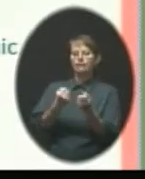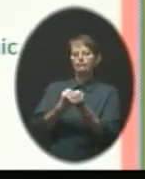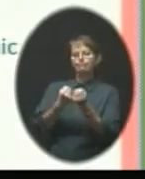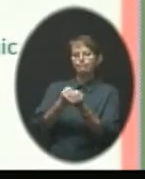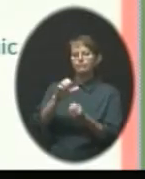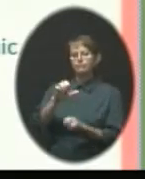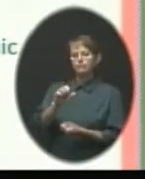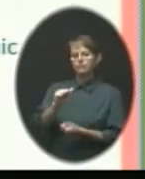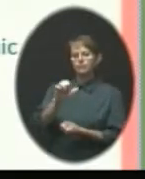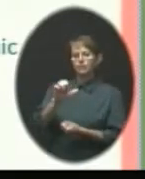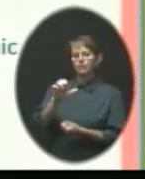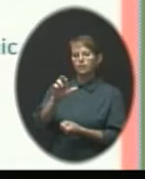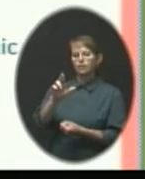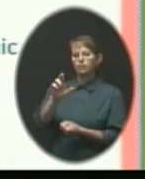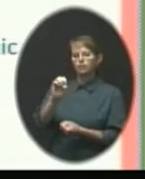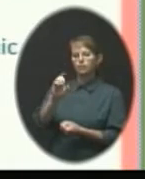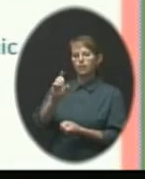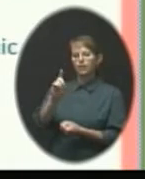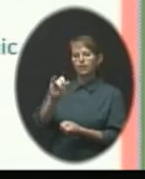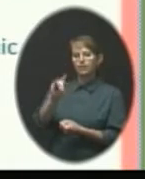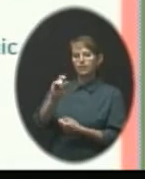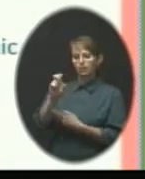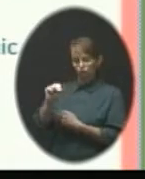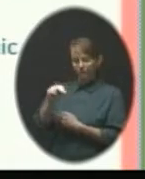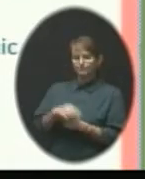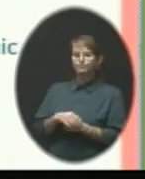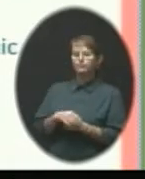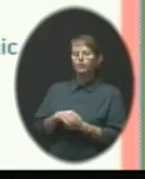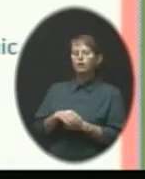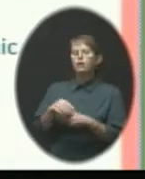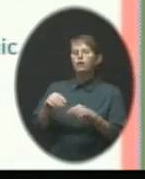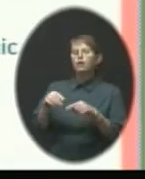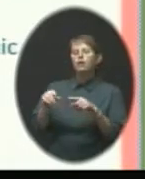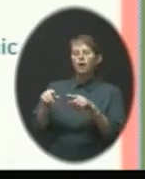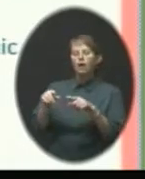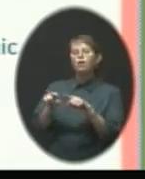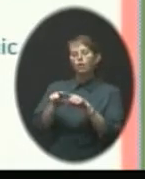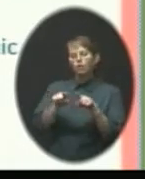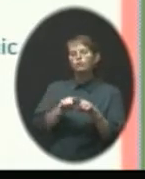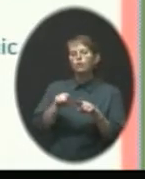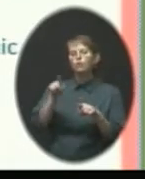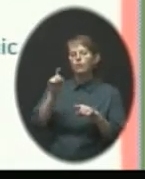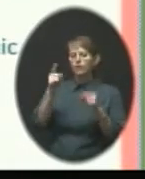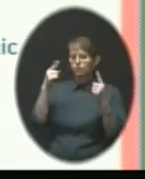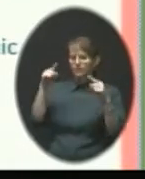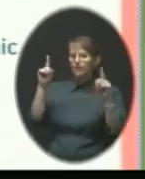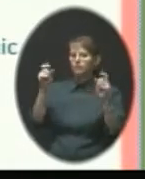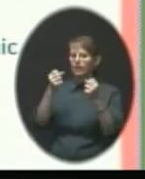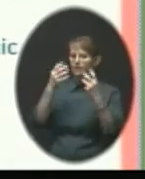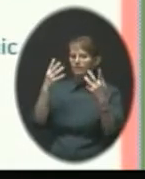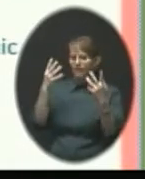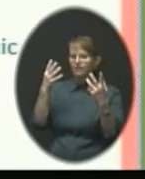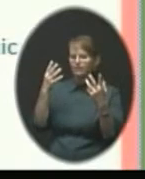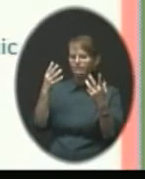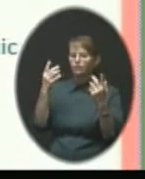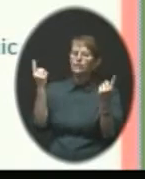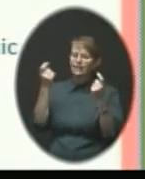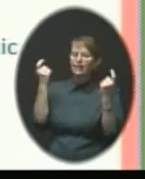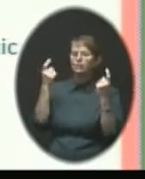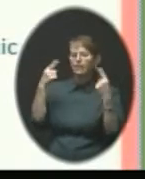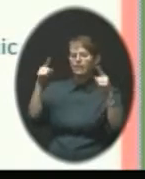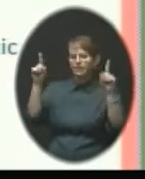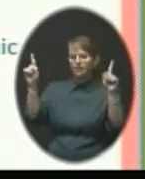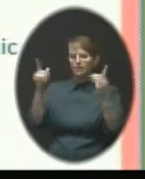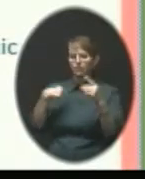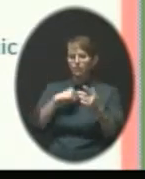fortunate to hear about that, as well as we always need to celebrate the many successes that we have. Mary Mathew, we're very pleased, you know, as our Director